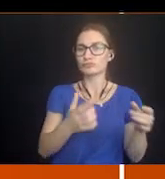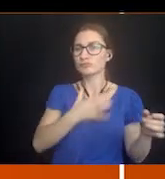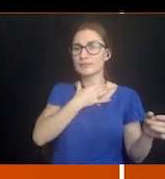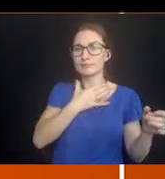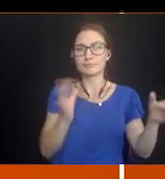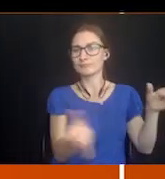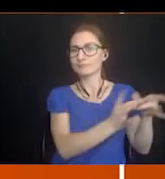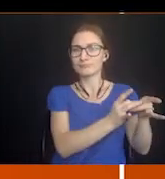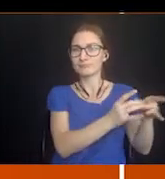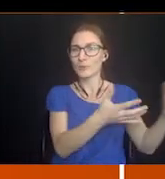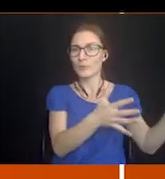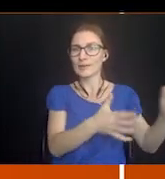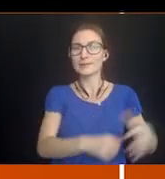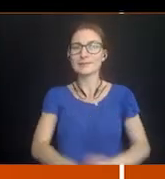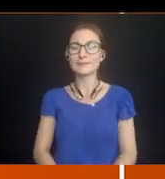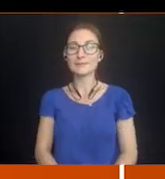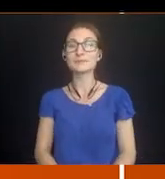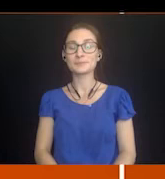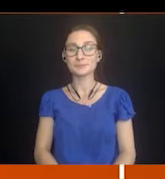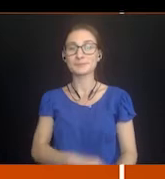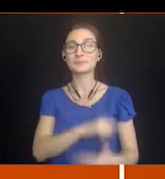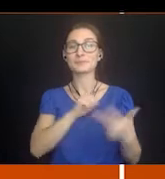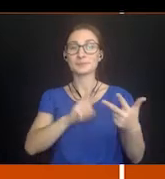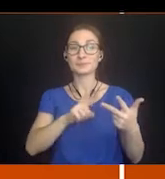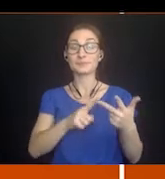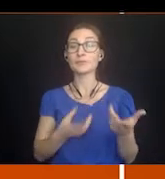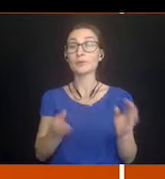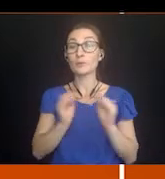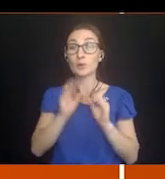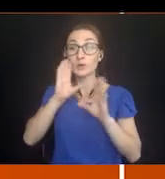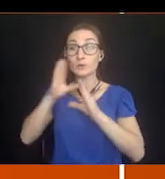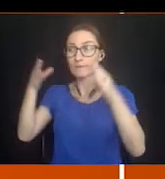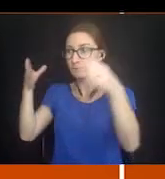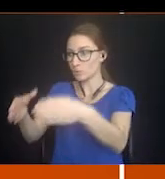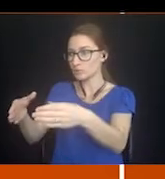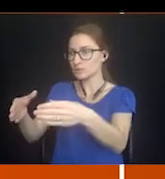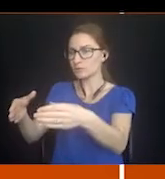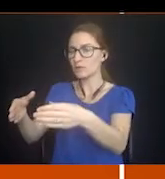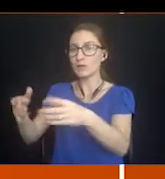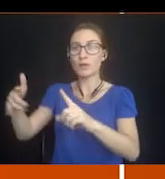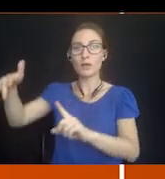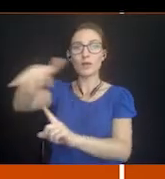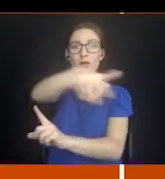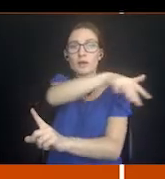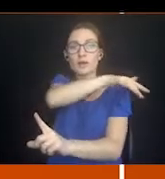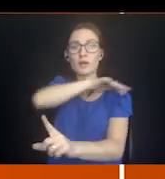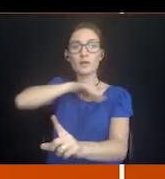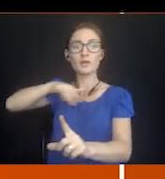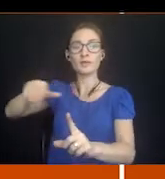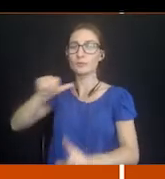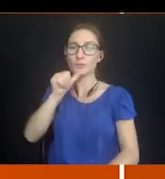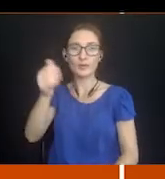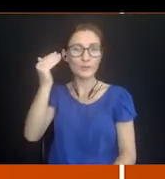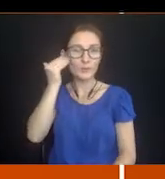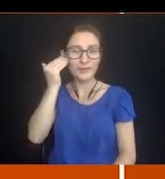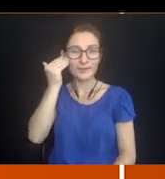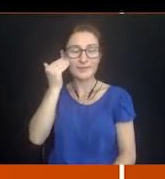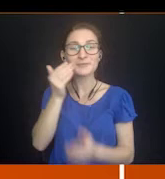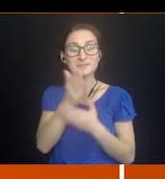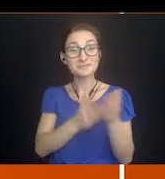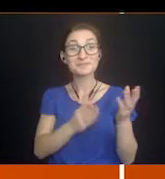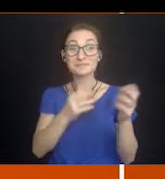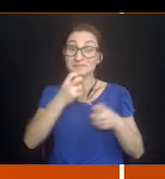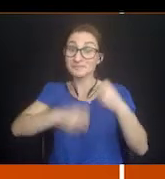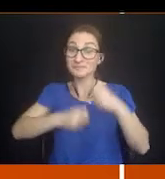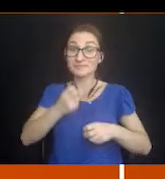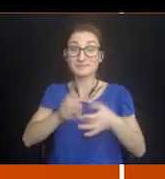a leash. The other thing is that the more you focus on an object, the less you're aware of anything